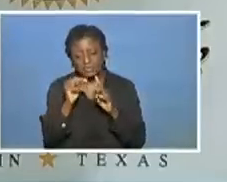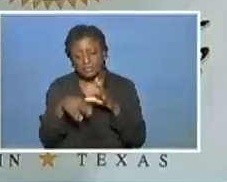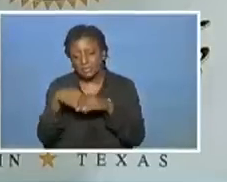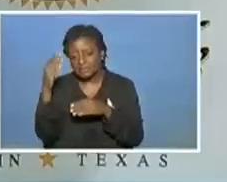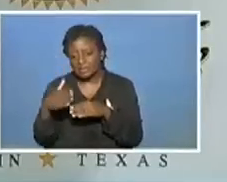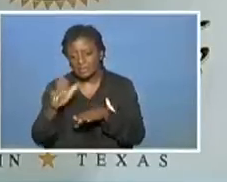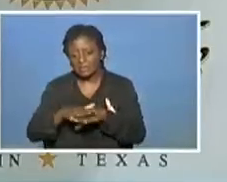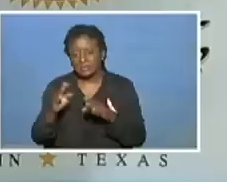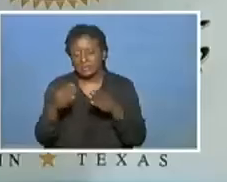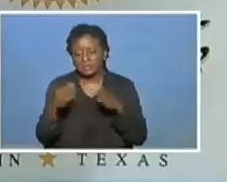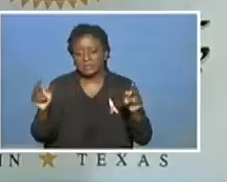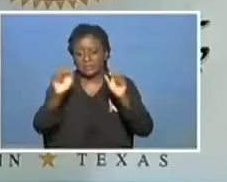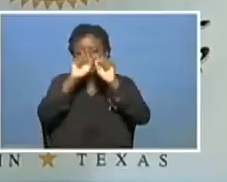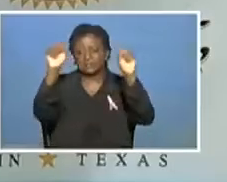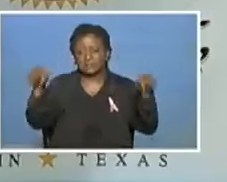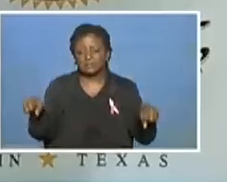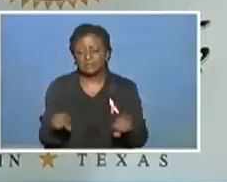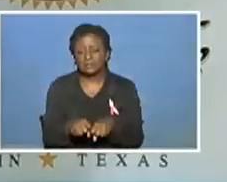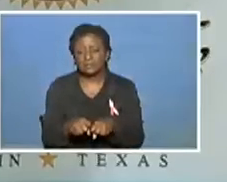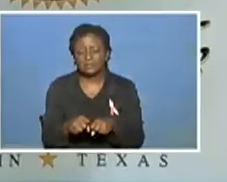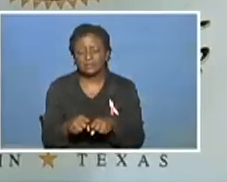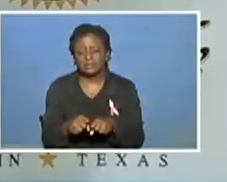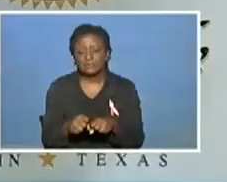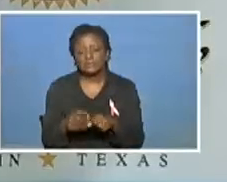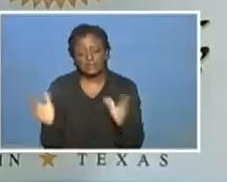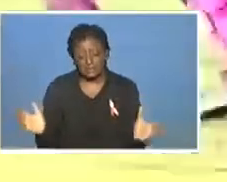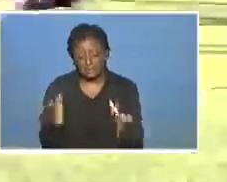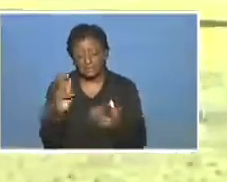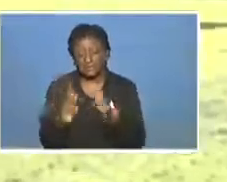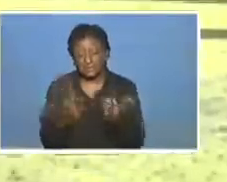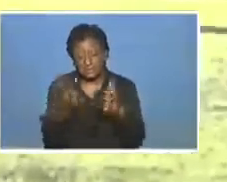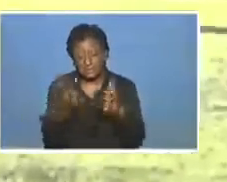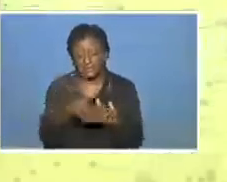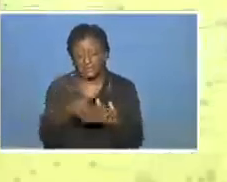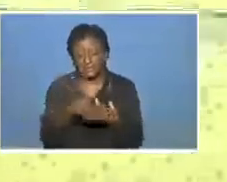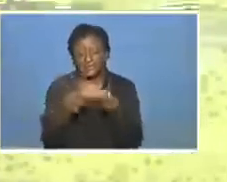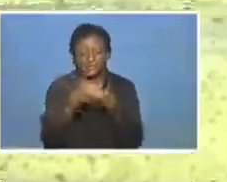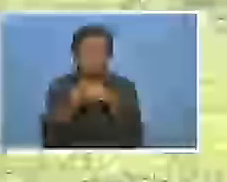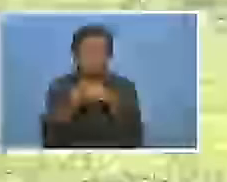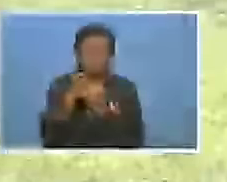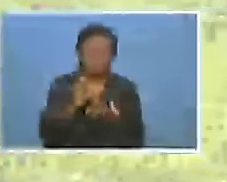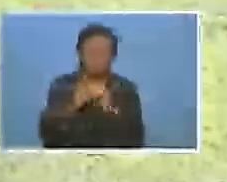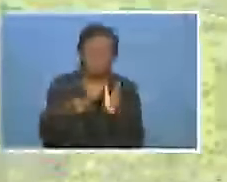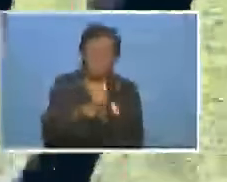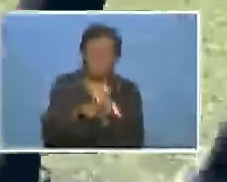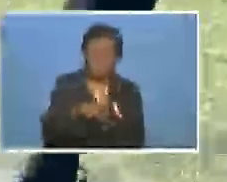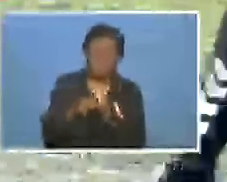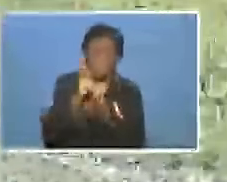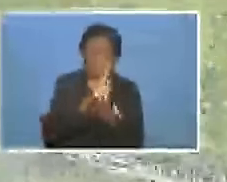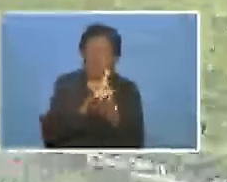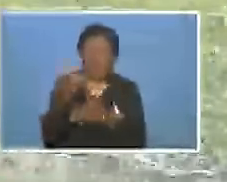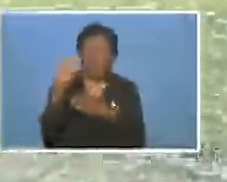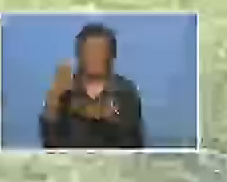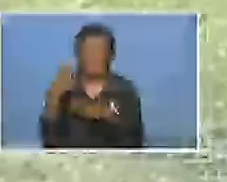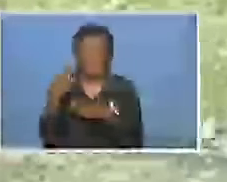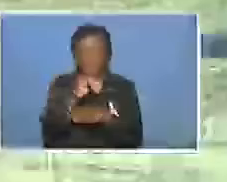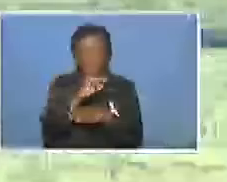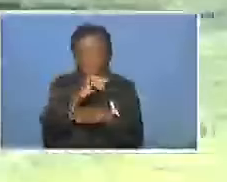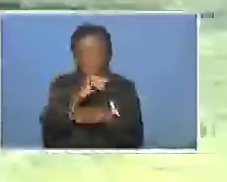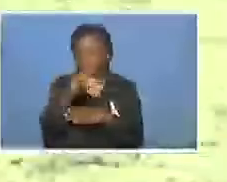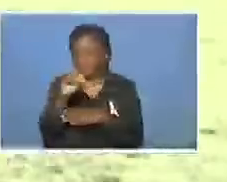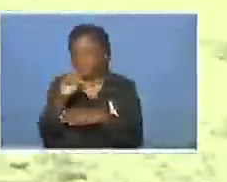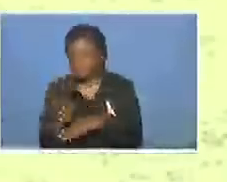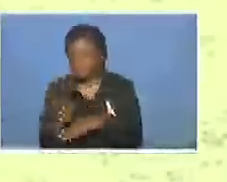screens, that couldn't get in to watch it. So we would encourage people to come in. More from soccer. University of Bahamas Mingo's men's team kicking